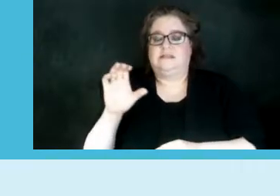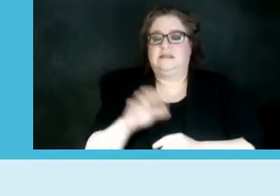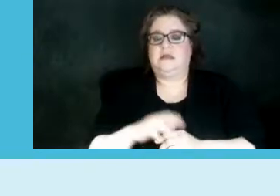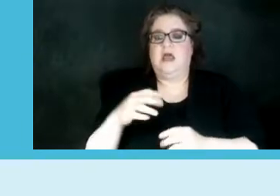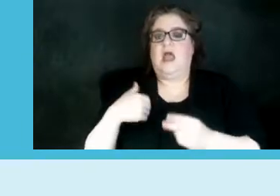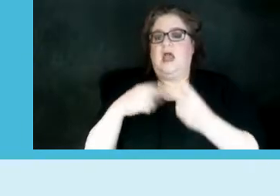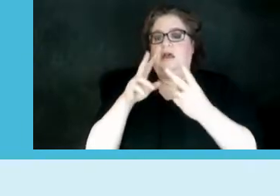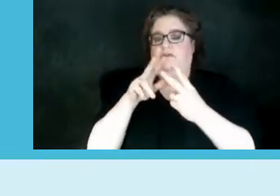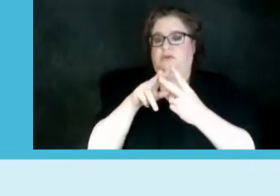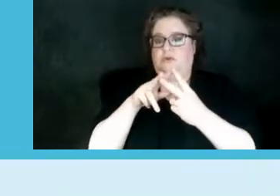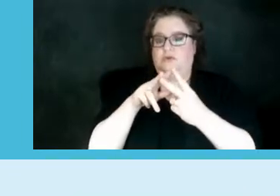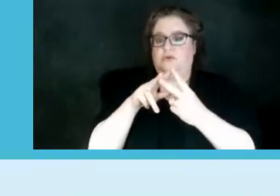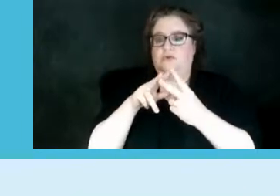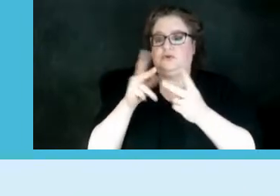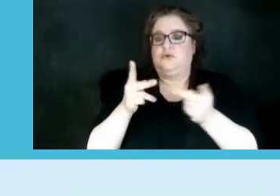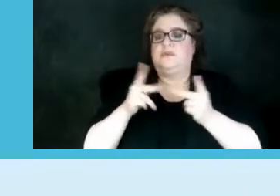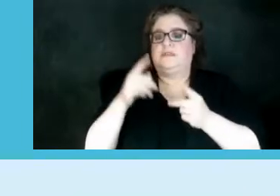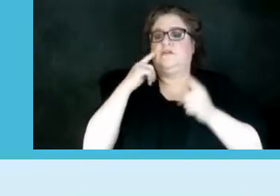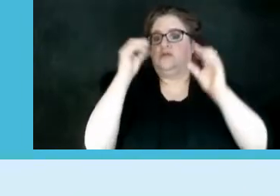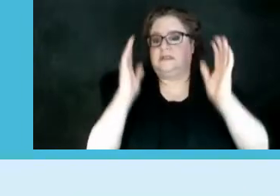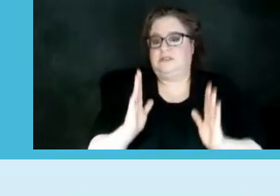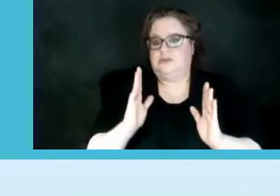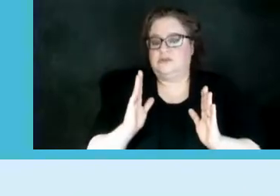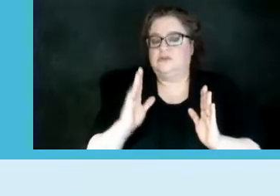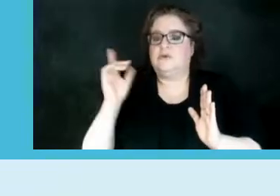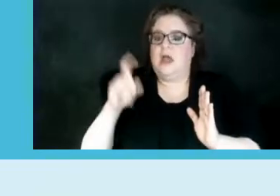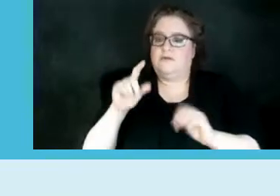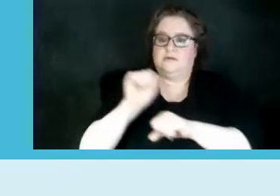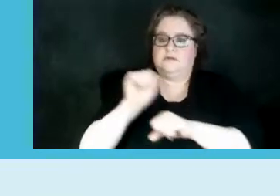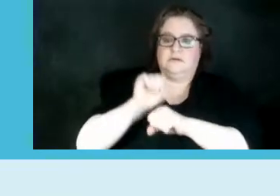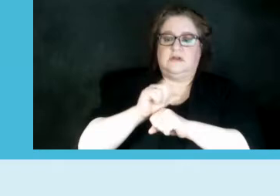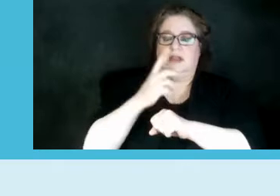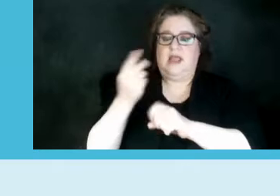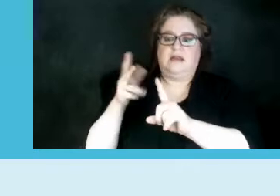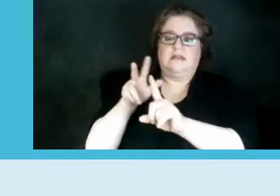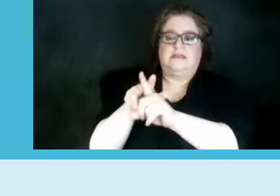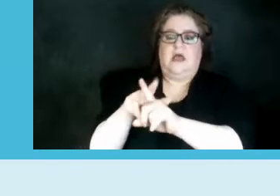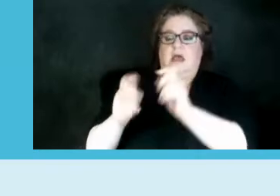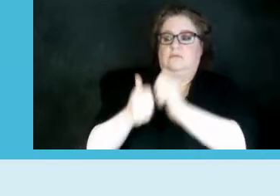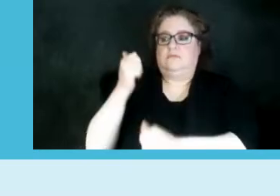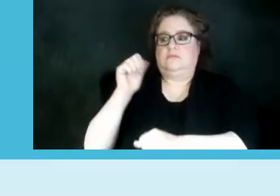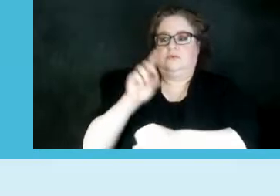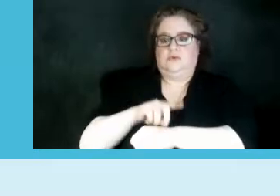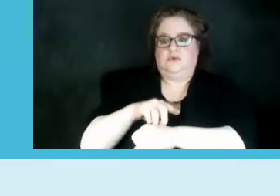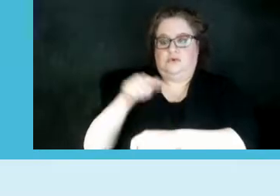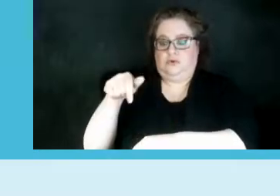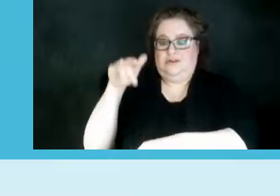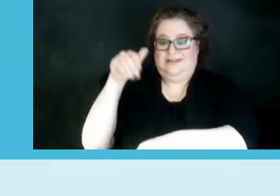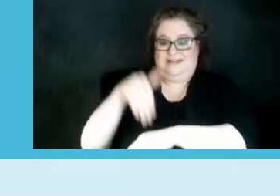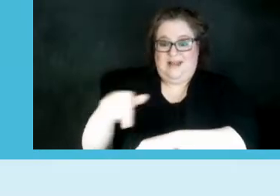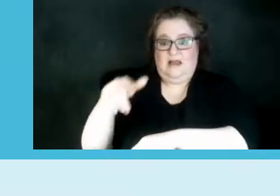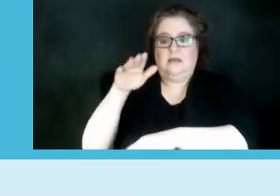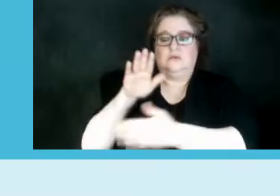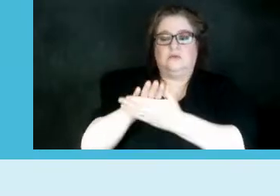2 teacher positions. You have to be employed and assigned a majority of your duties at the school. So when we talk about majority